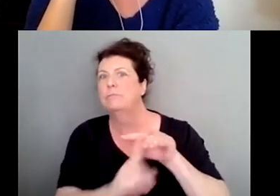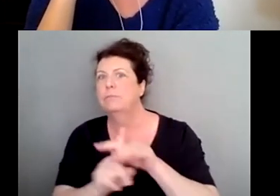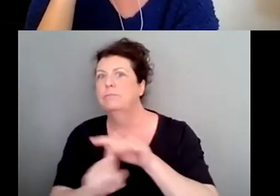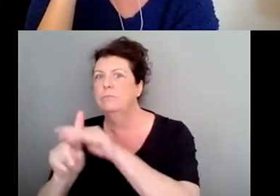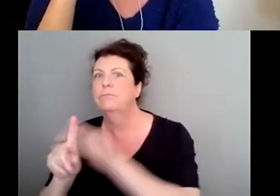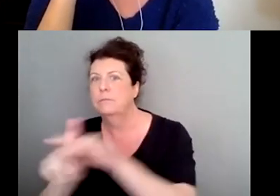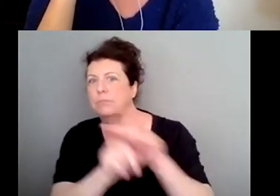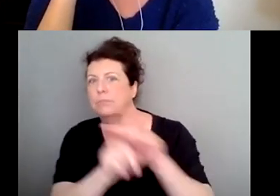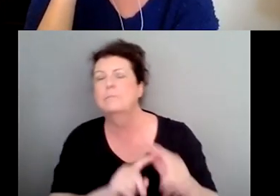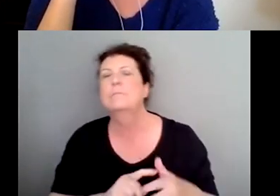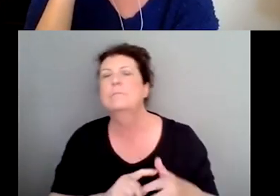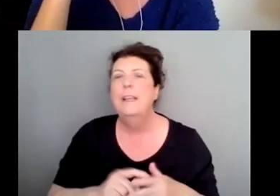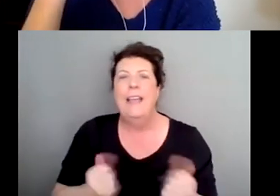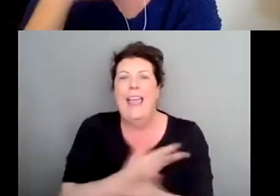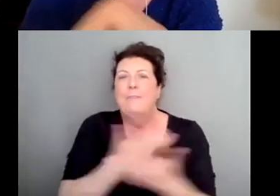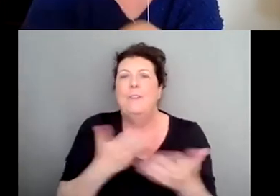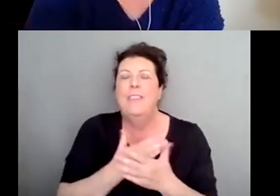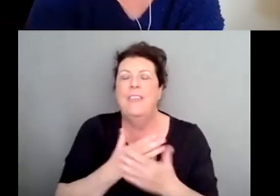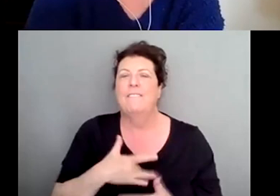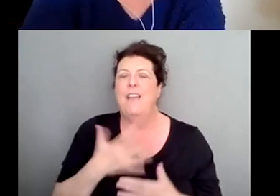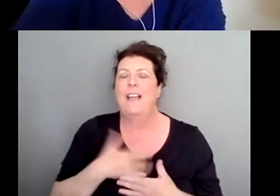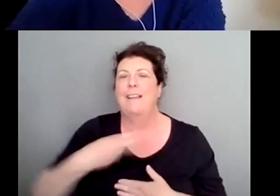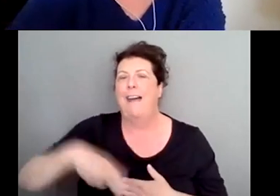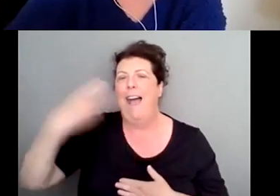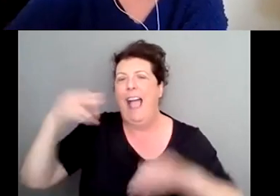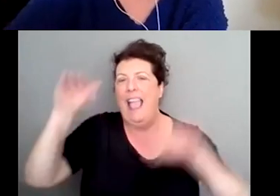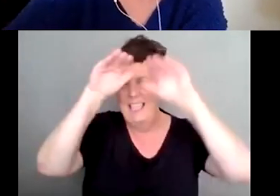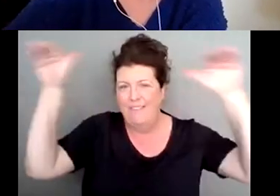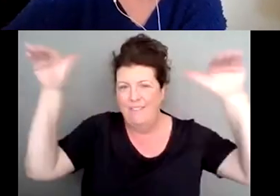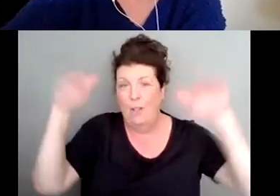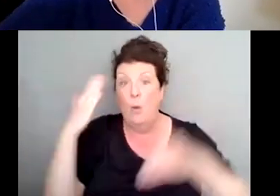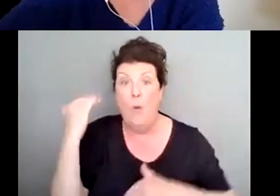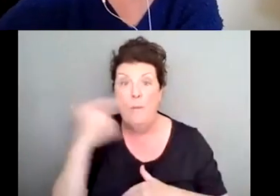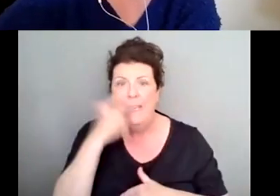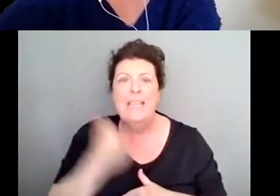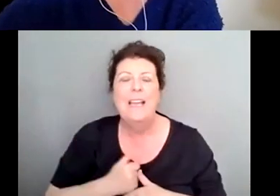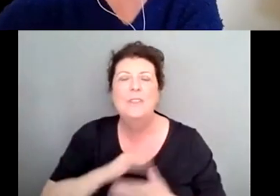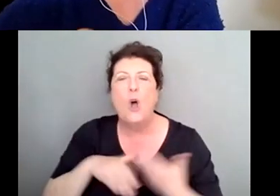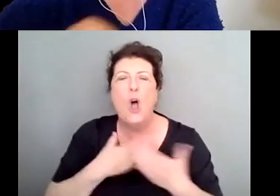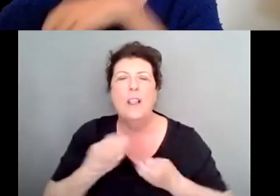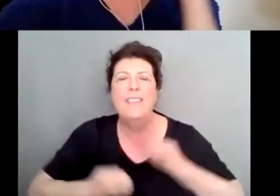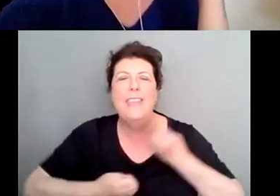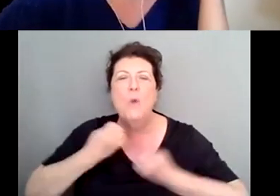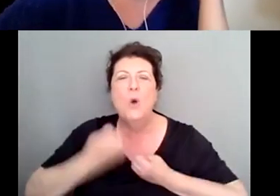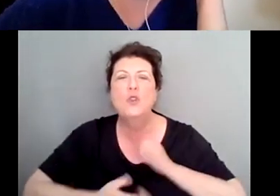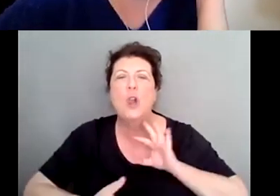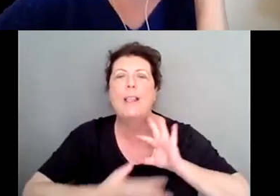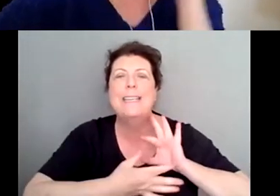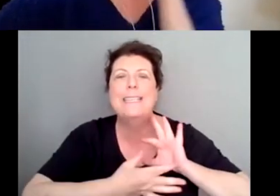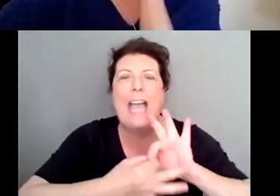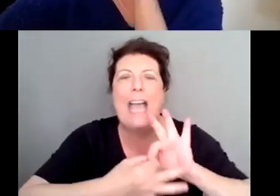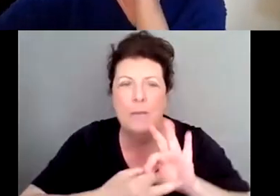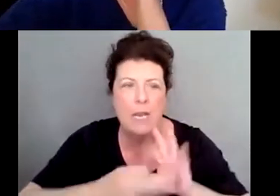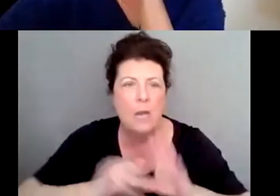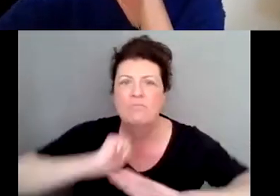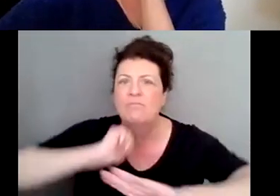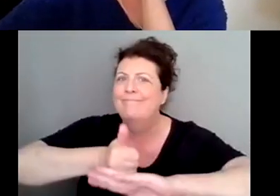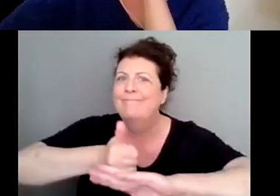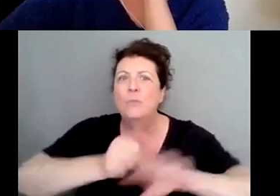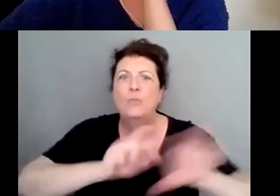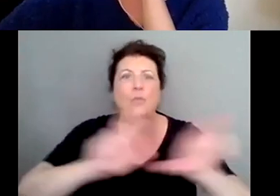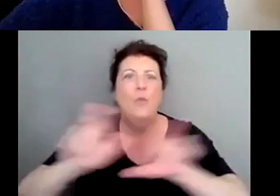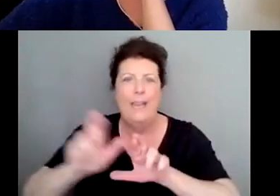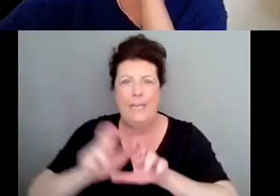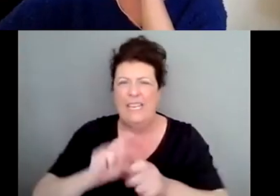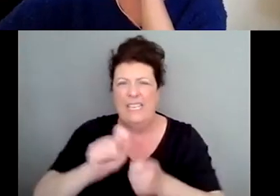at such a high level, just because the emotional attachment had all those seeds had been, had been laid out in such a specific way.